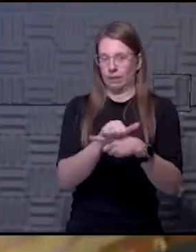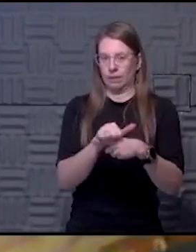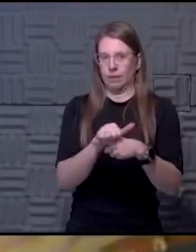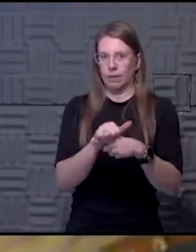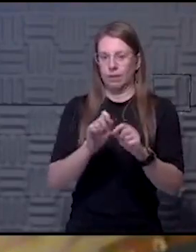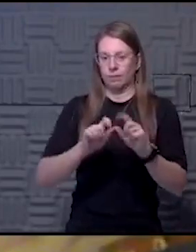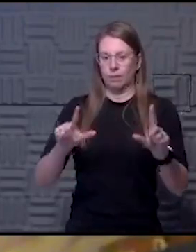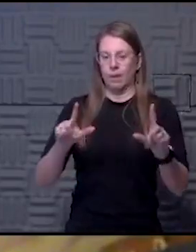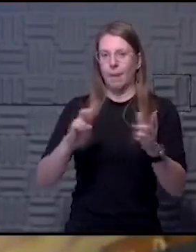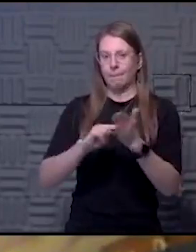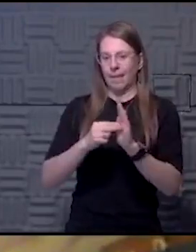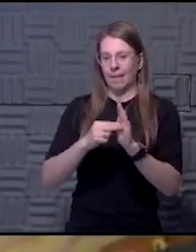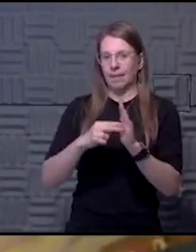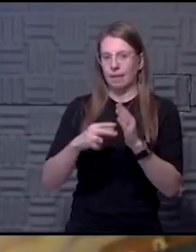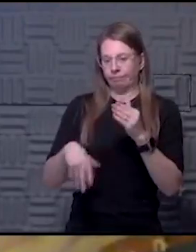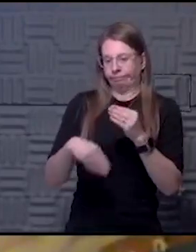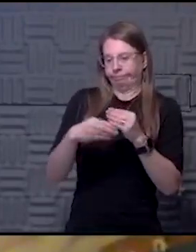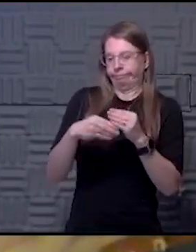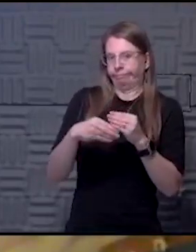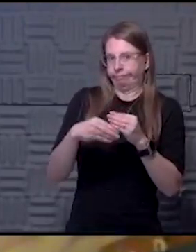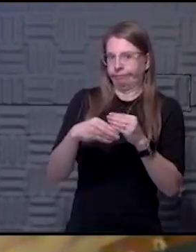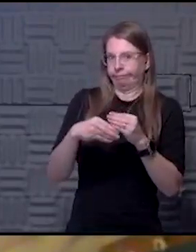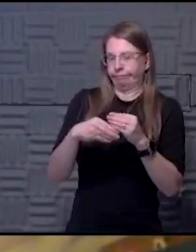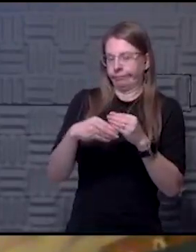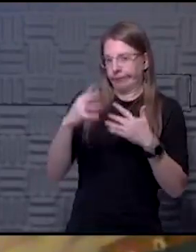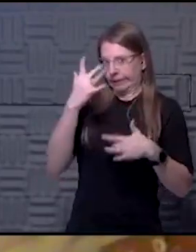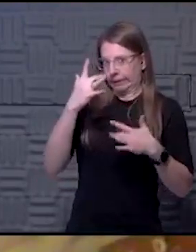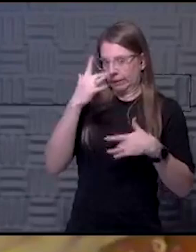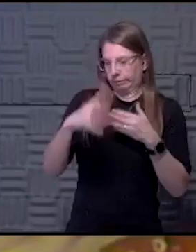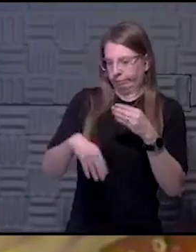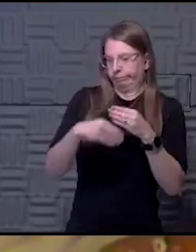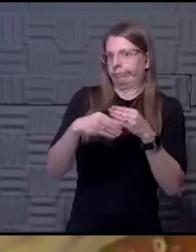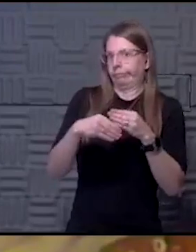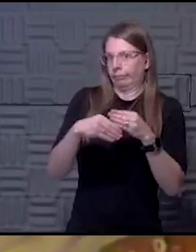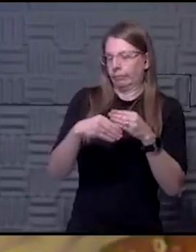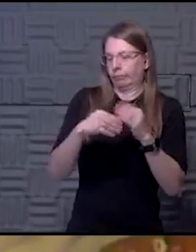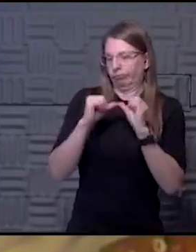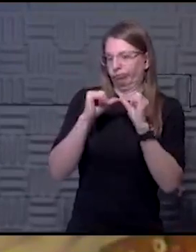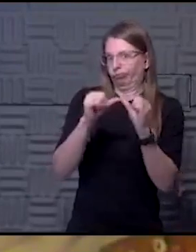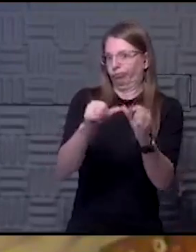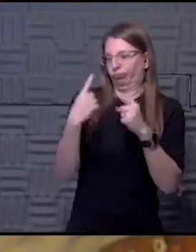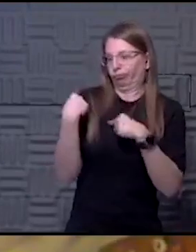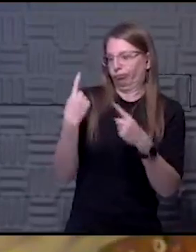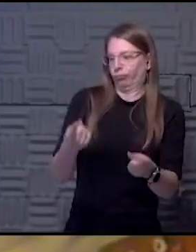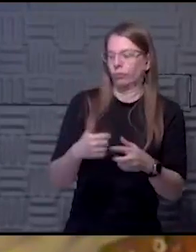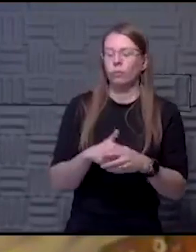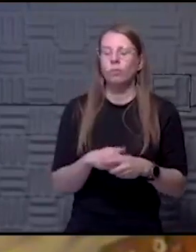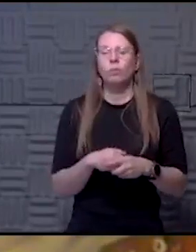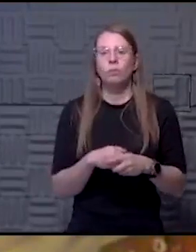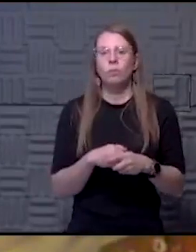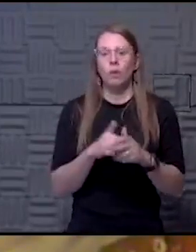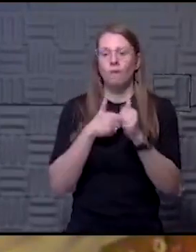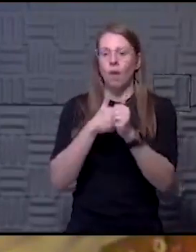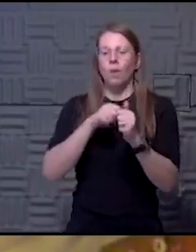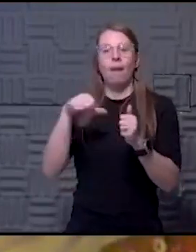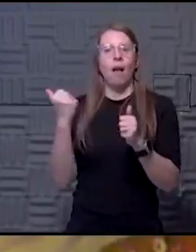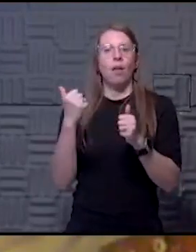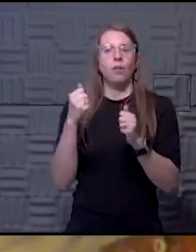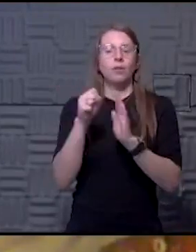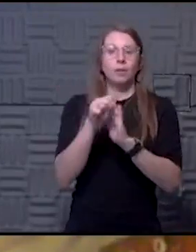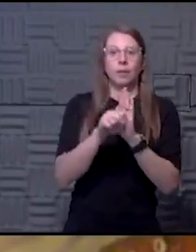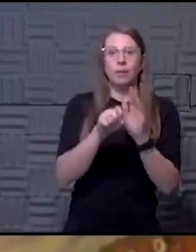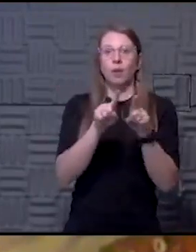coexisting medical comorbidities or conditions. So what we have done is, in following many other states and the